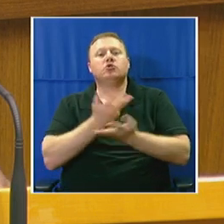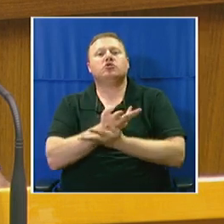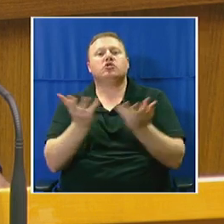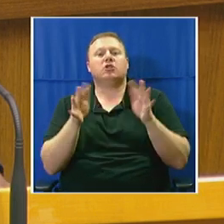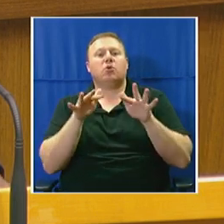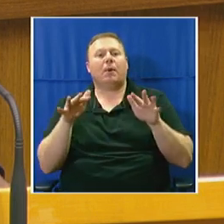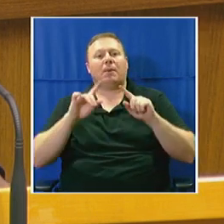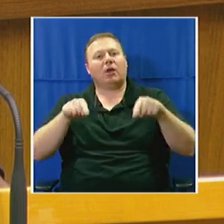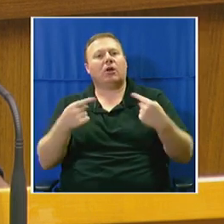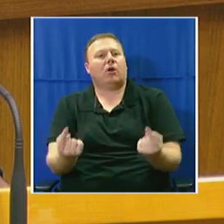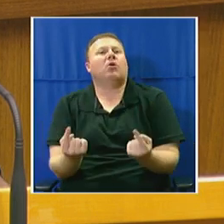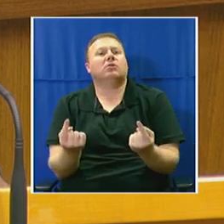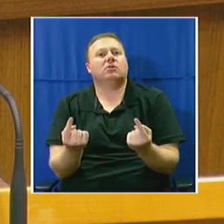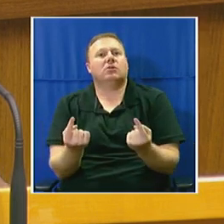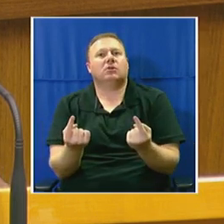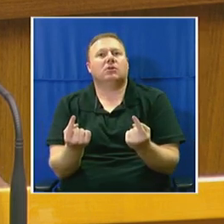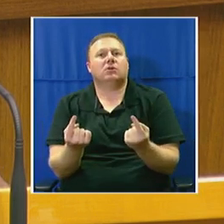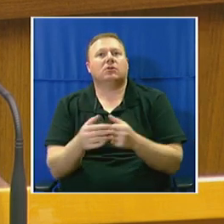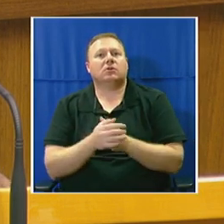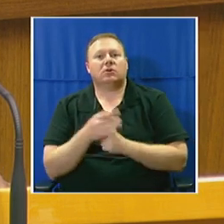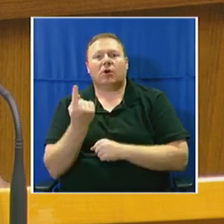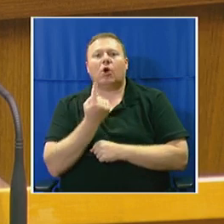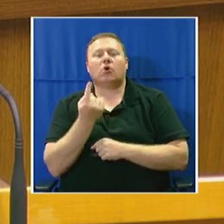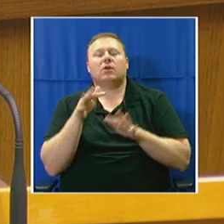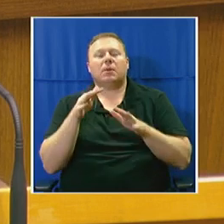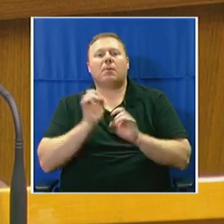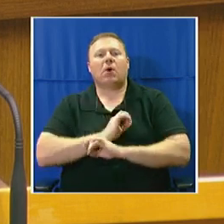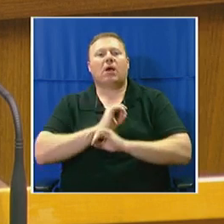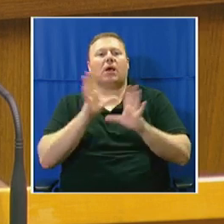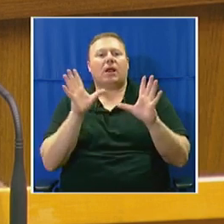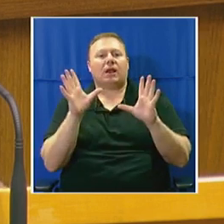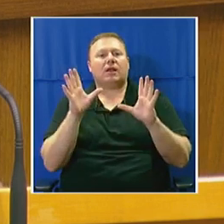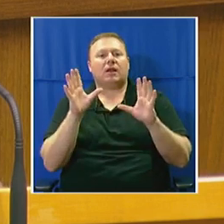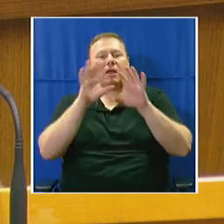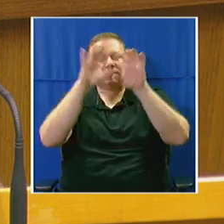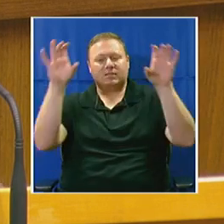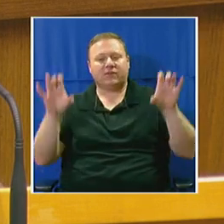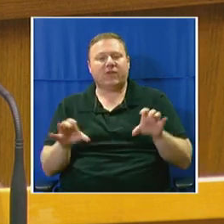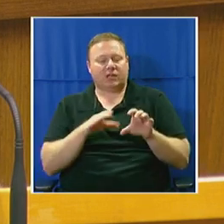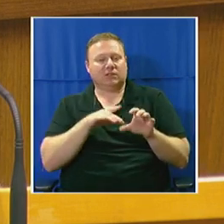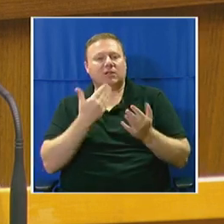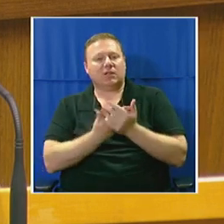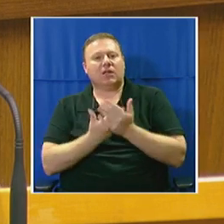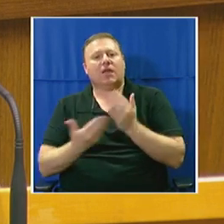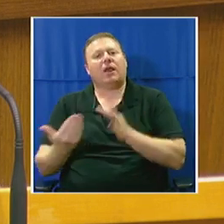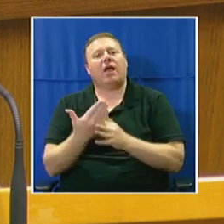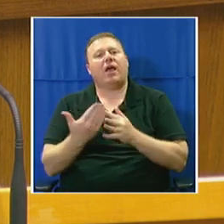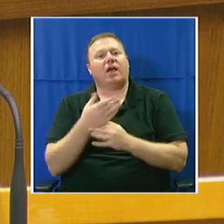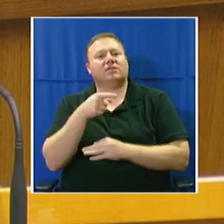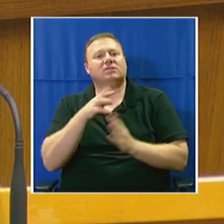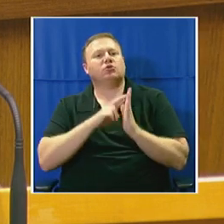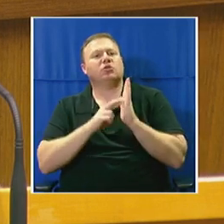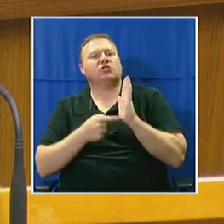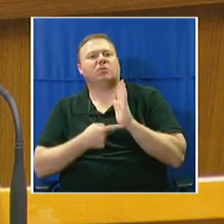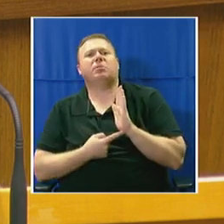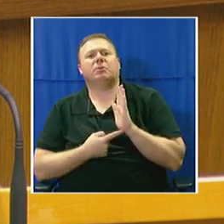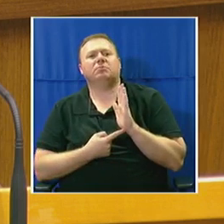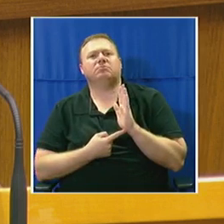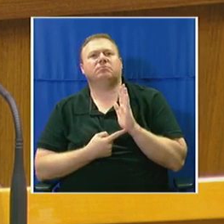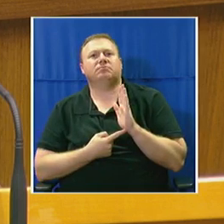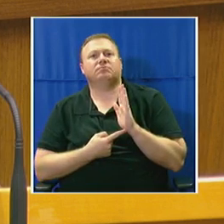society Deputy speaker we are greatly concerned that the contents of the national register of sex offenders cannot be